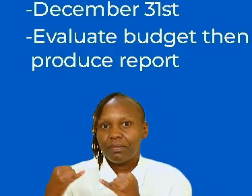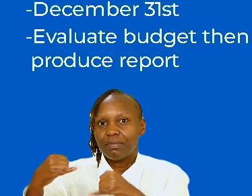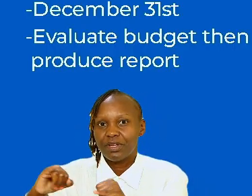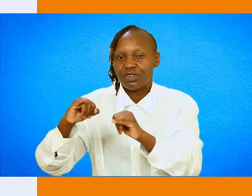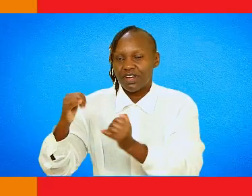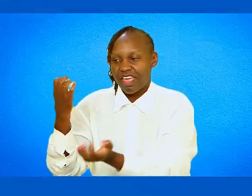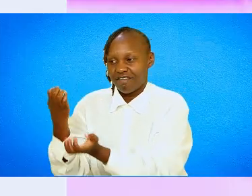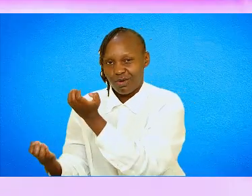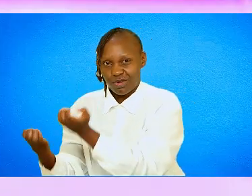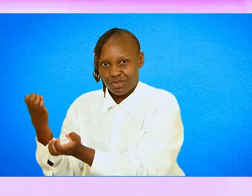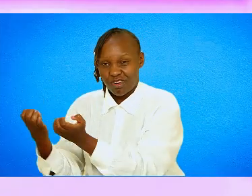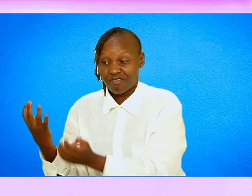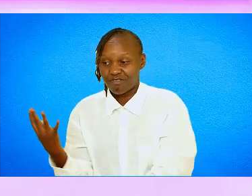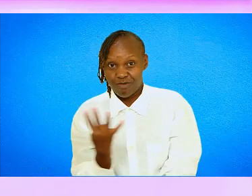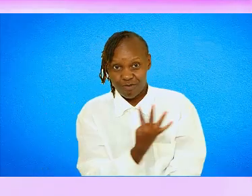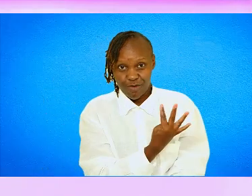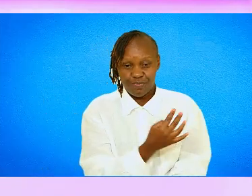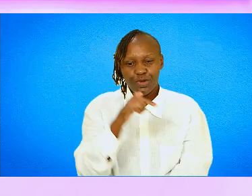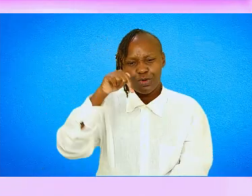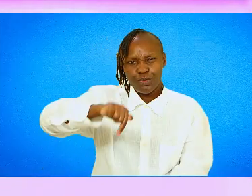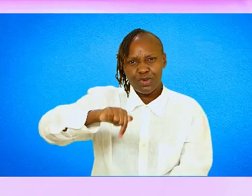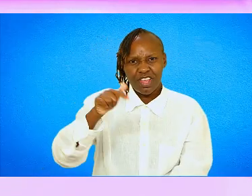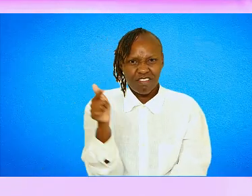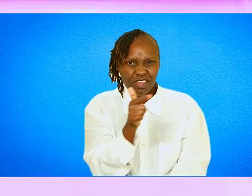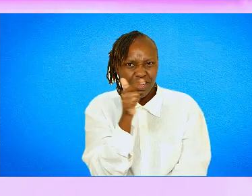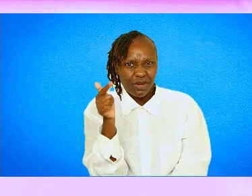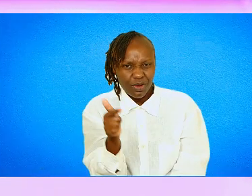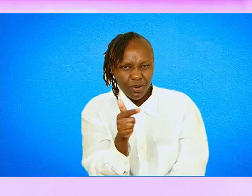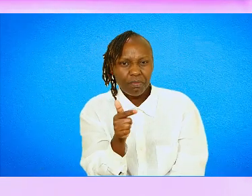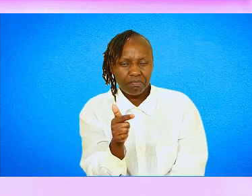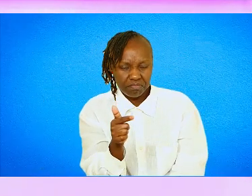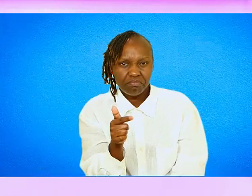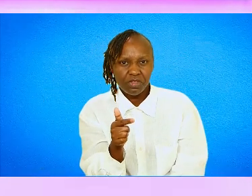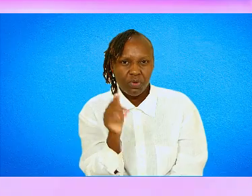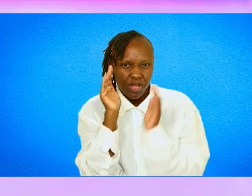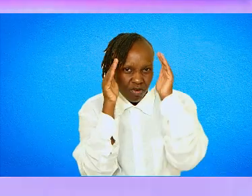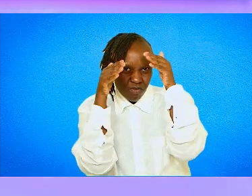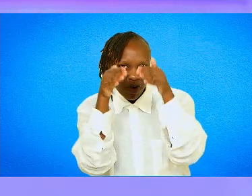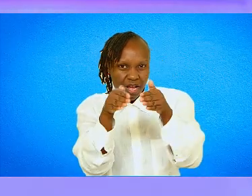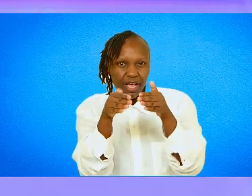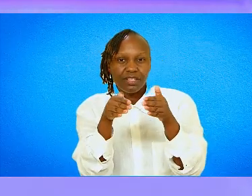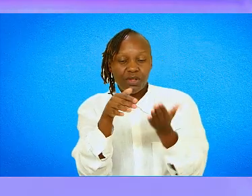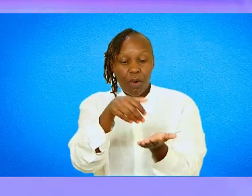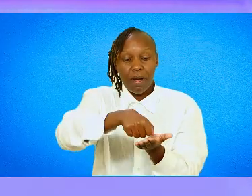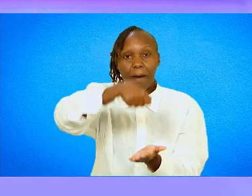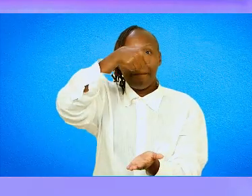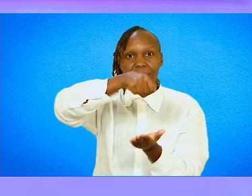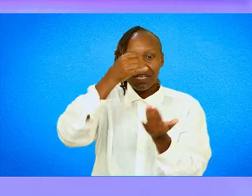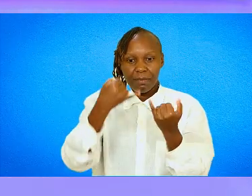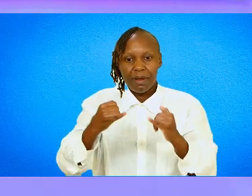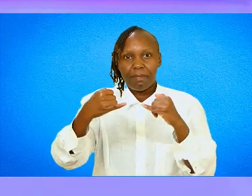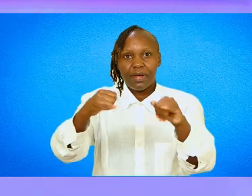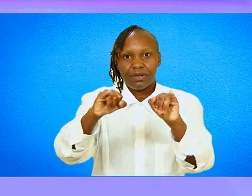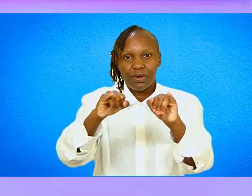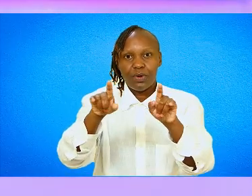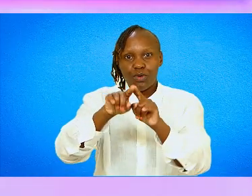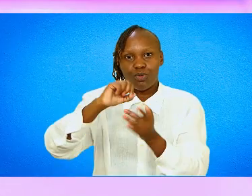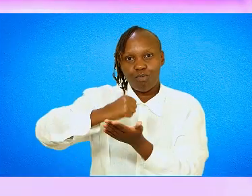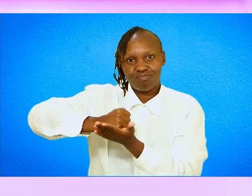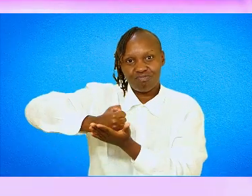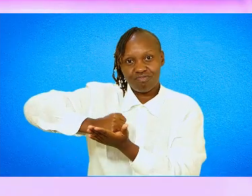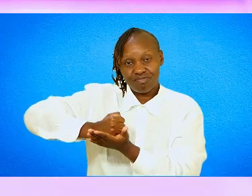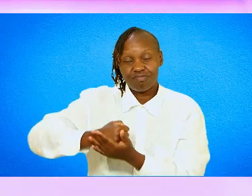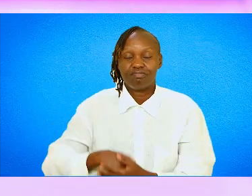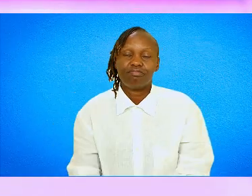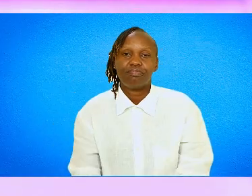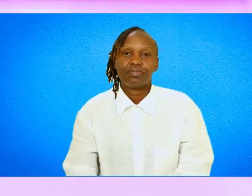and evaluation. In today's episode, we are going to focus on budget implementation and audit.